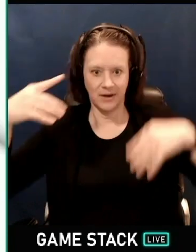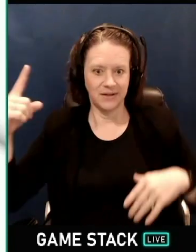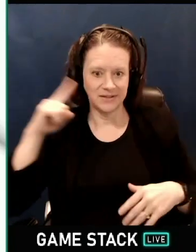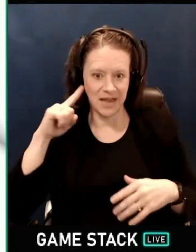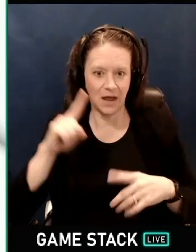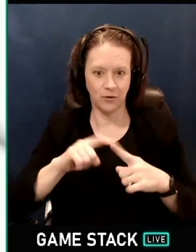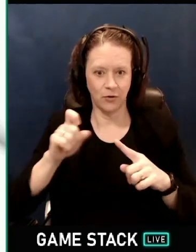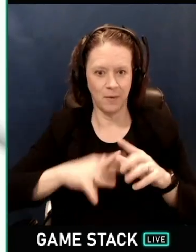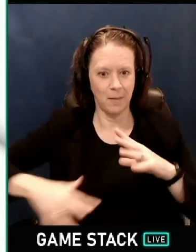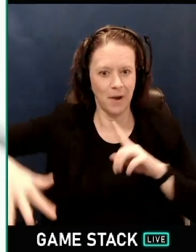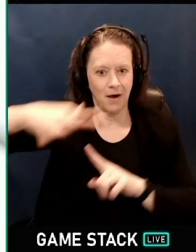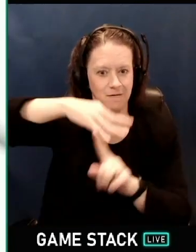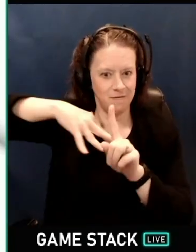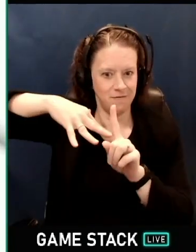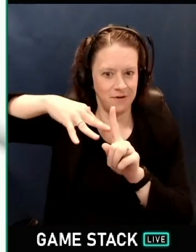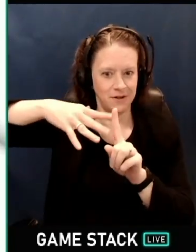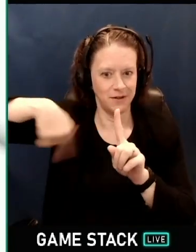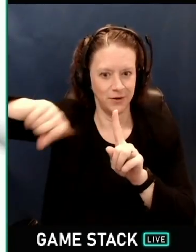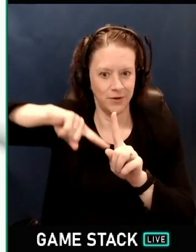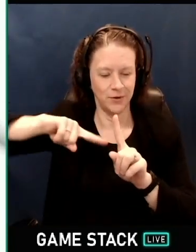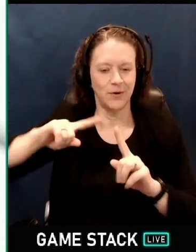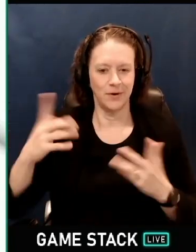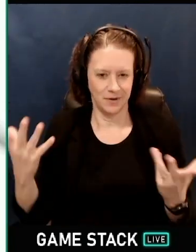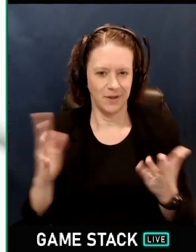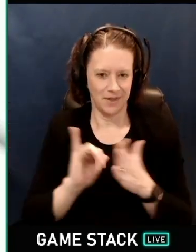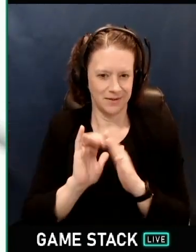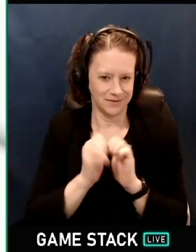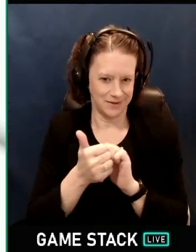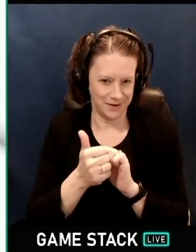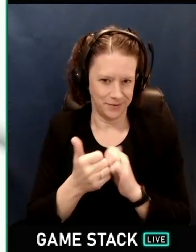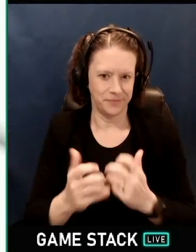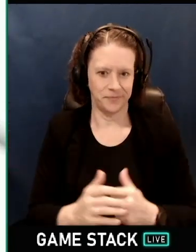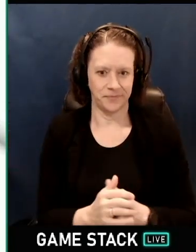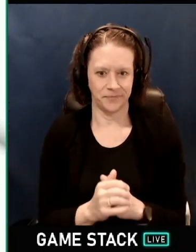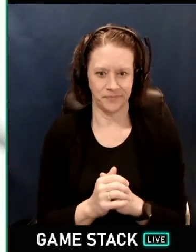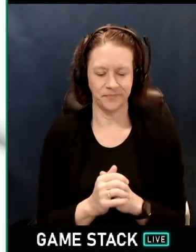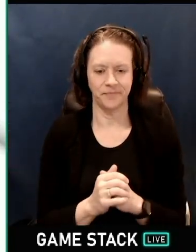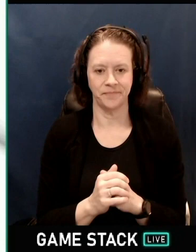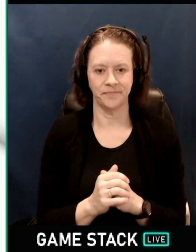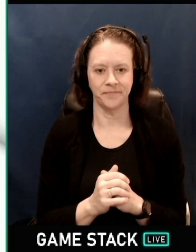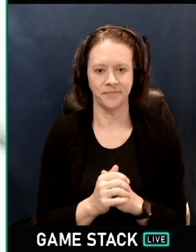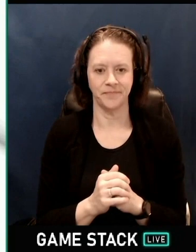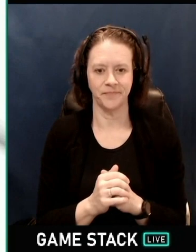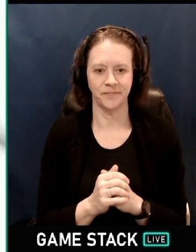off of your ceiling and down to your ears.